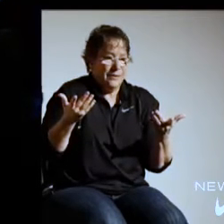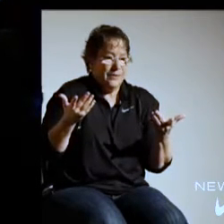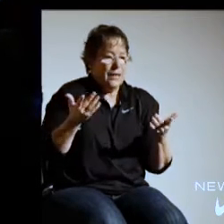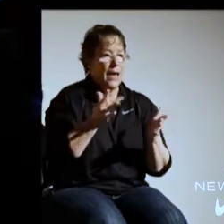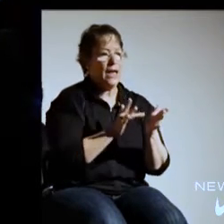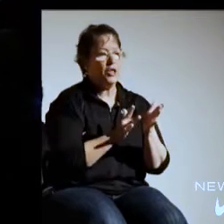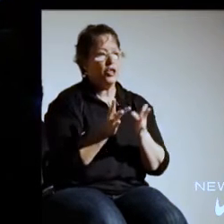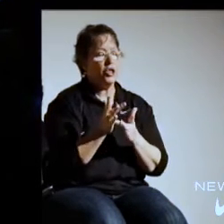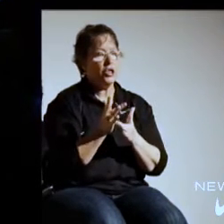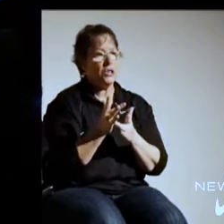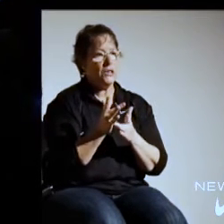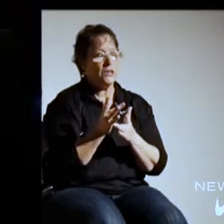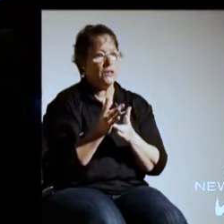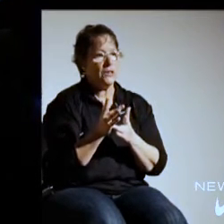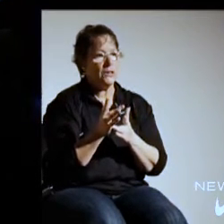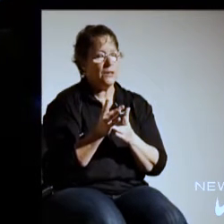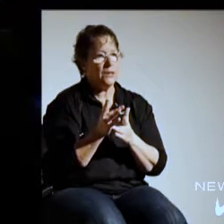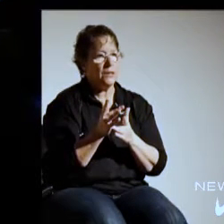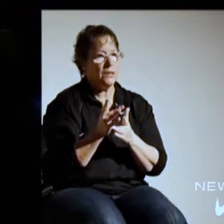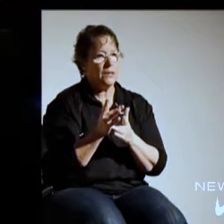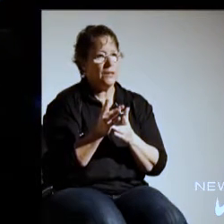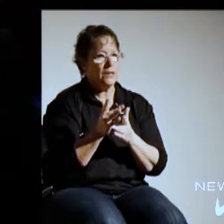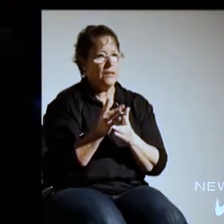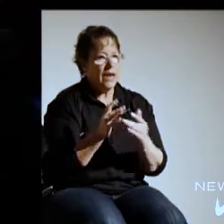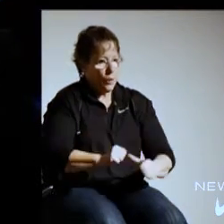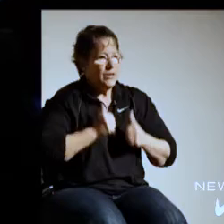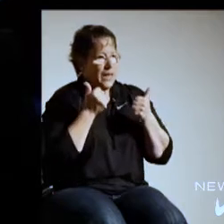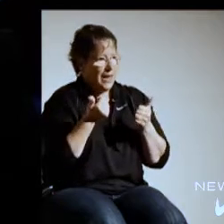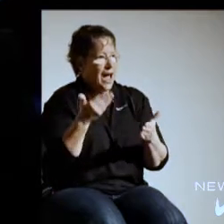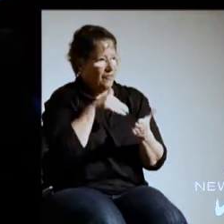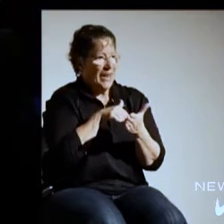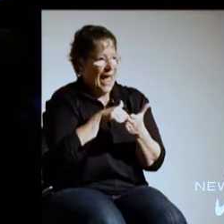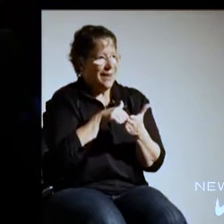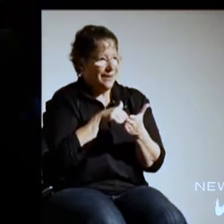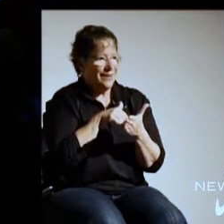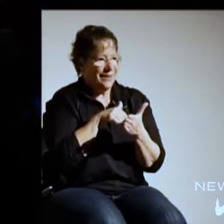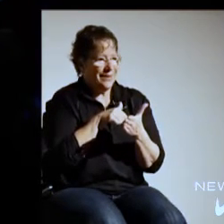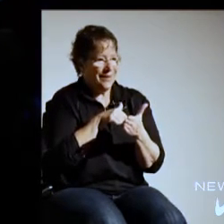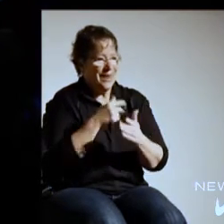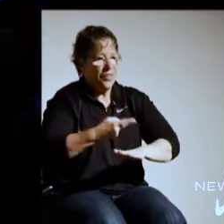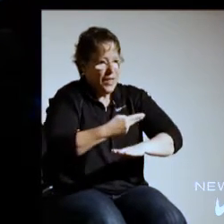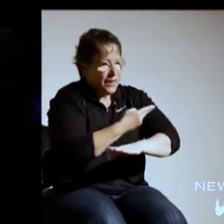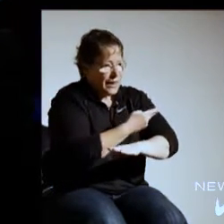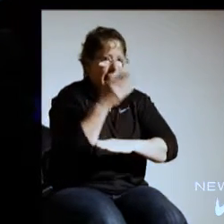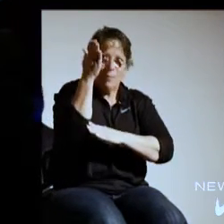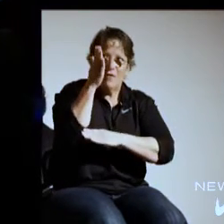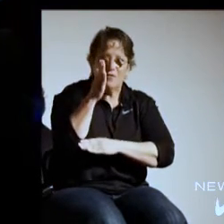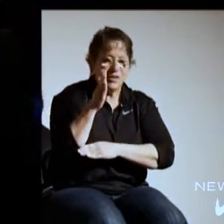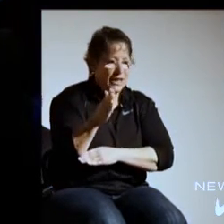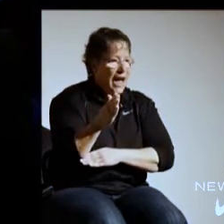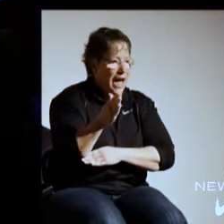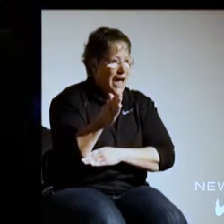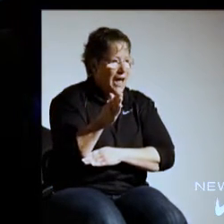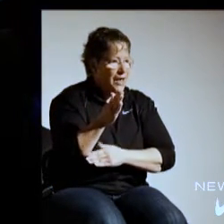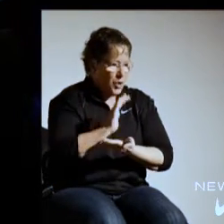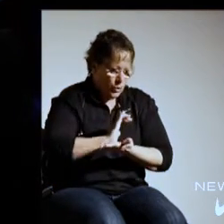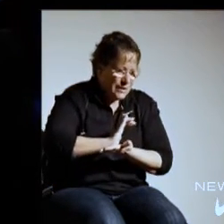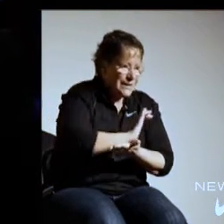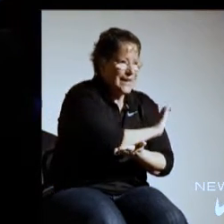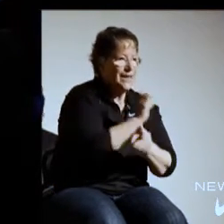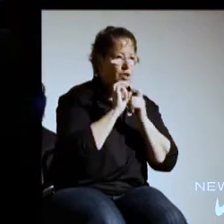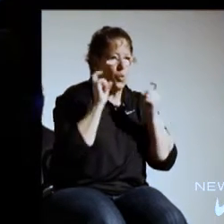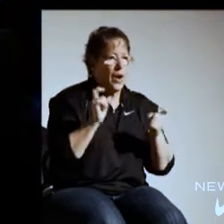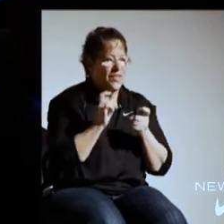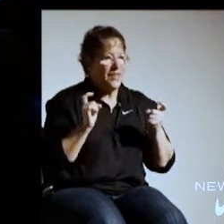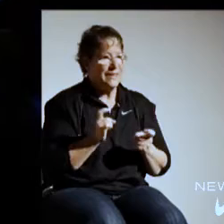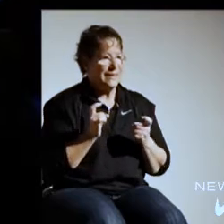Jesus came roaring back to life. The Lamb of God who takes away the sins of the world proved to be the Lion of the